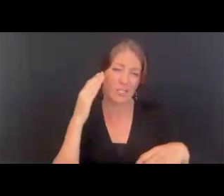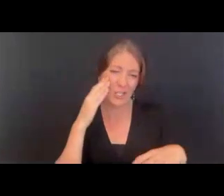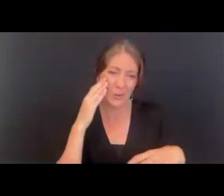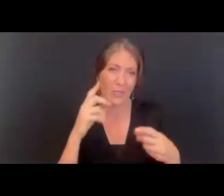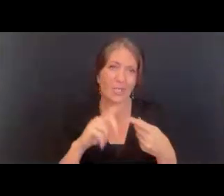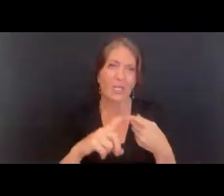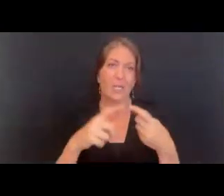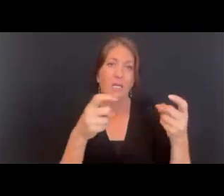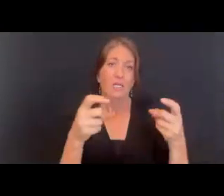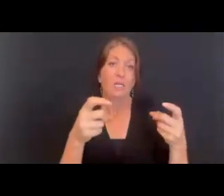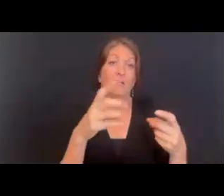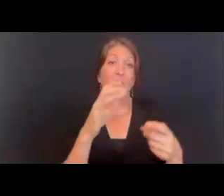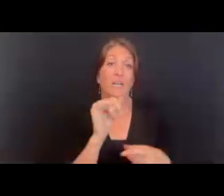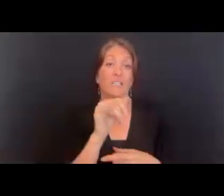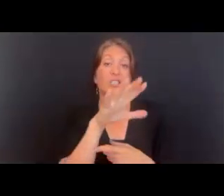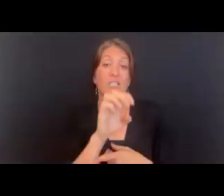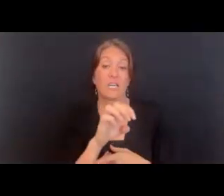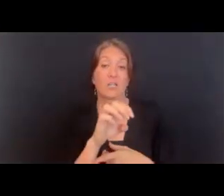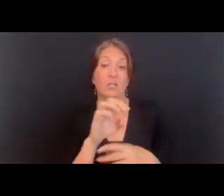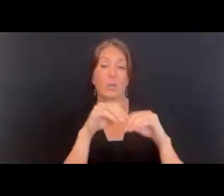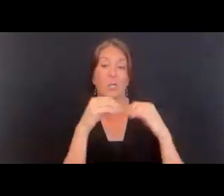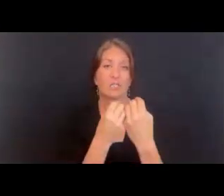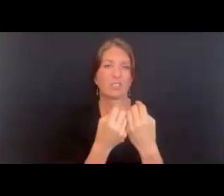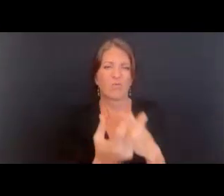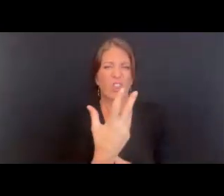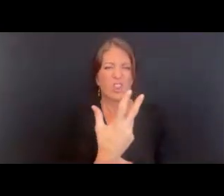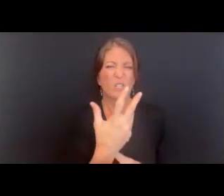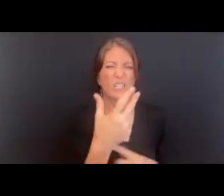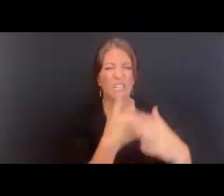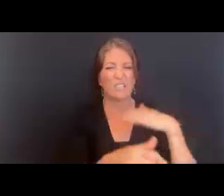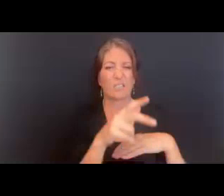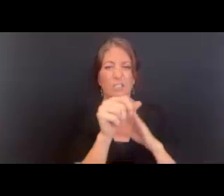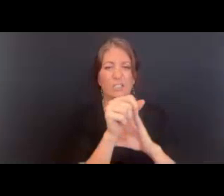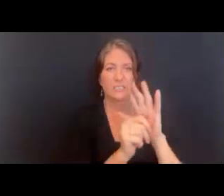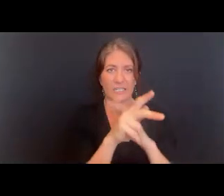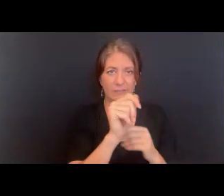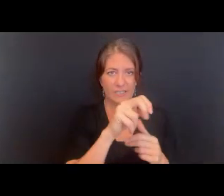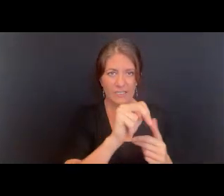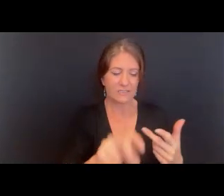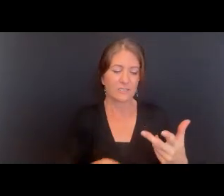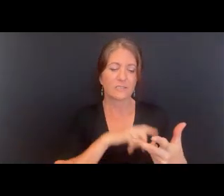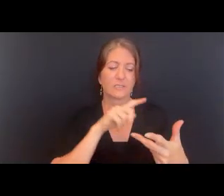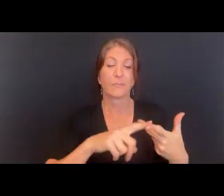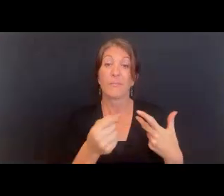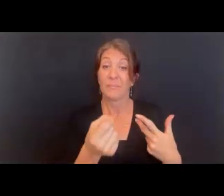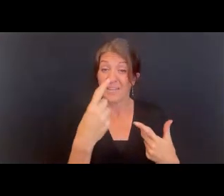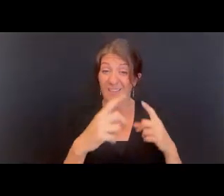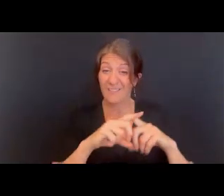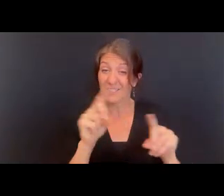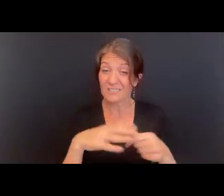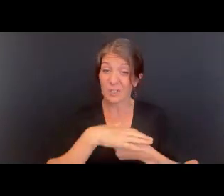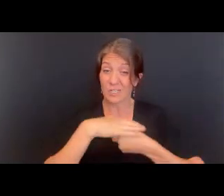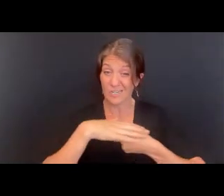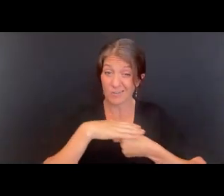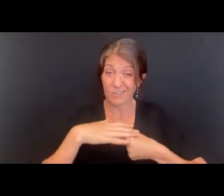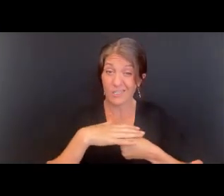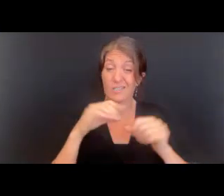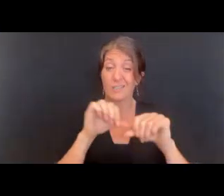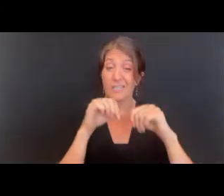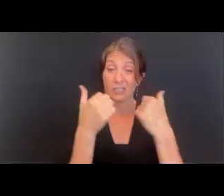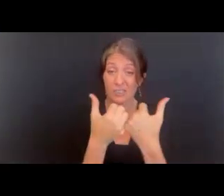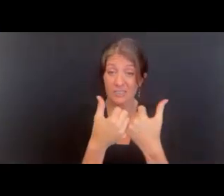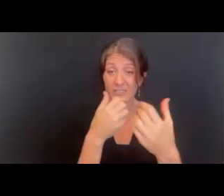care organizations, of which there are 3 who support the state of Kansas, 11 different area agencies on aging,